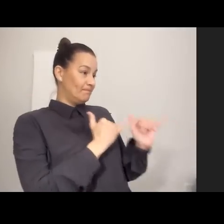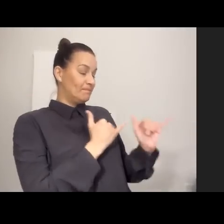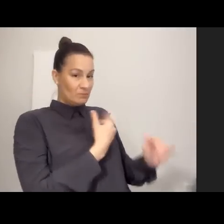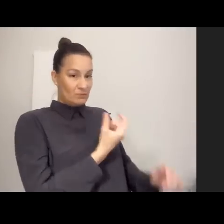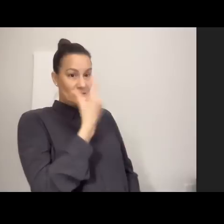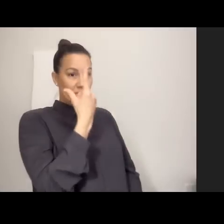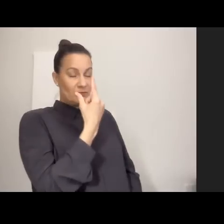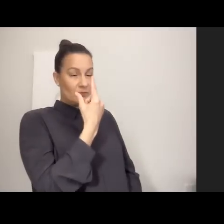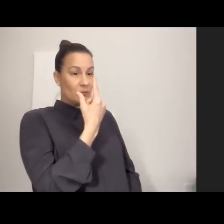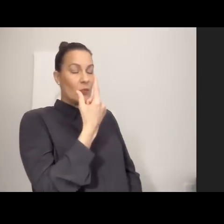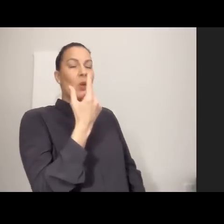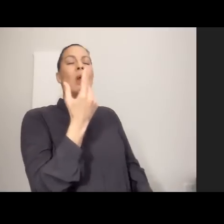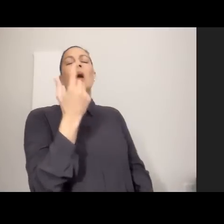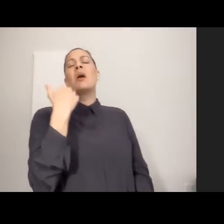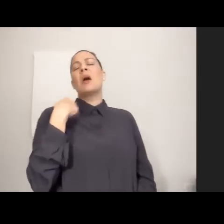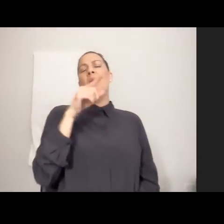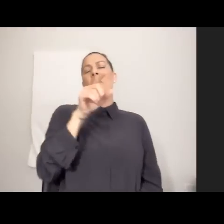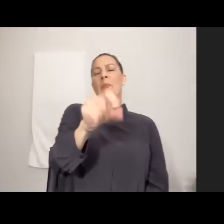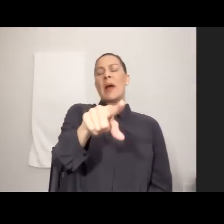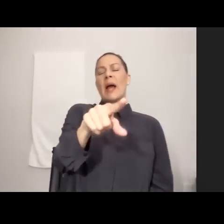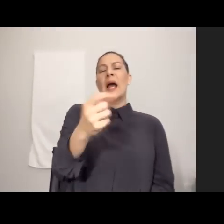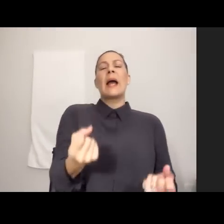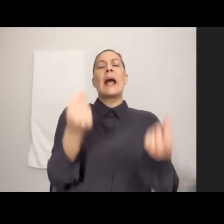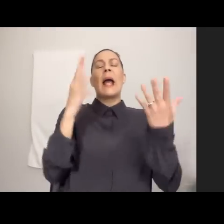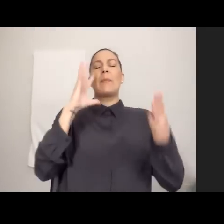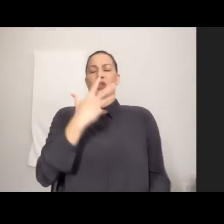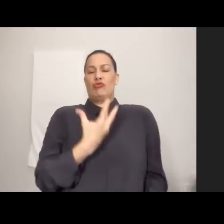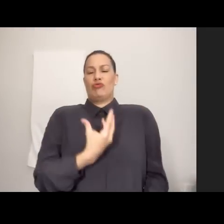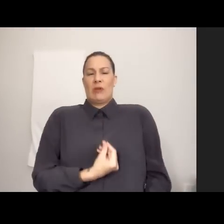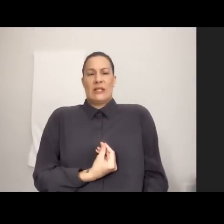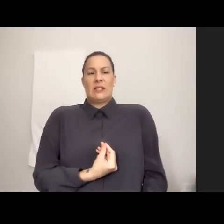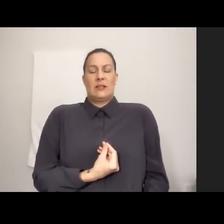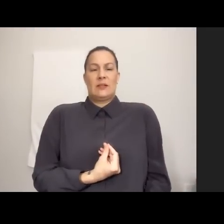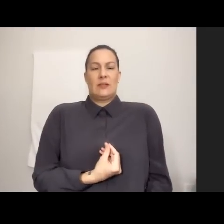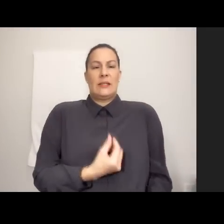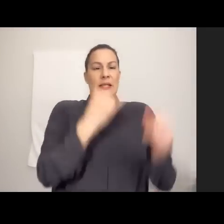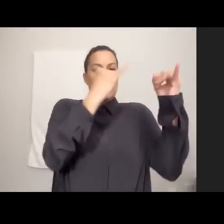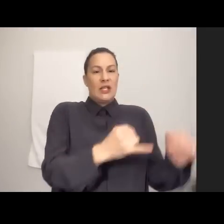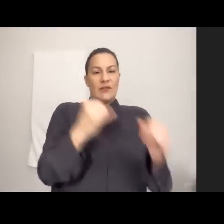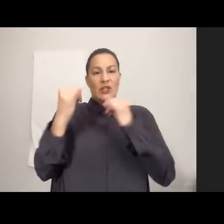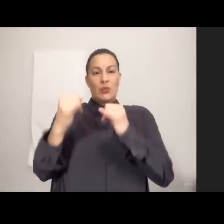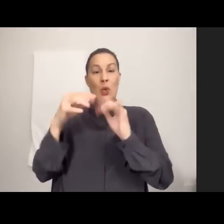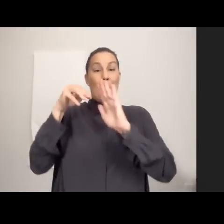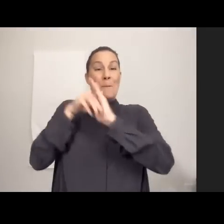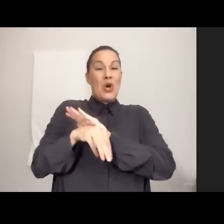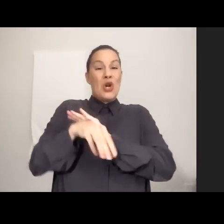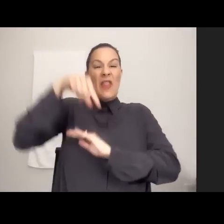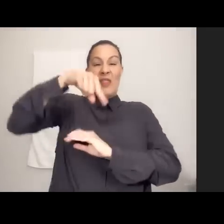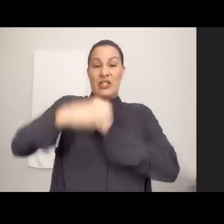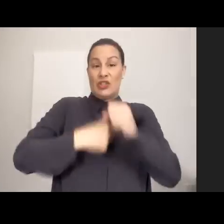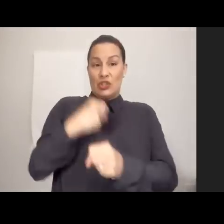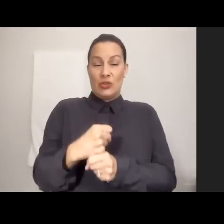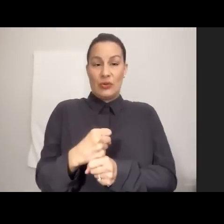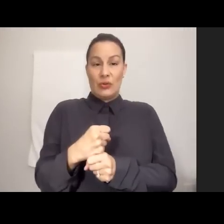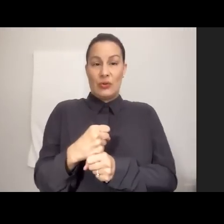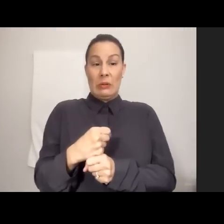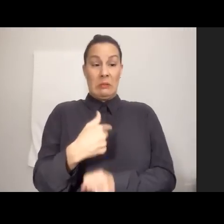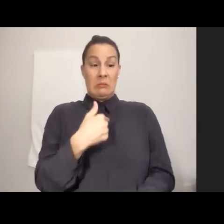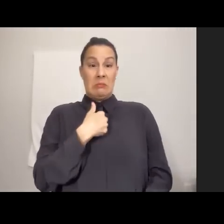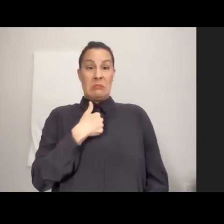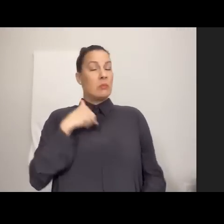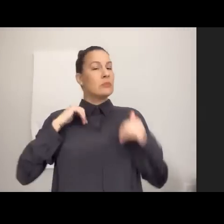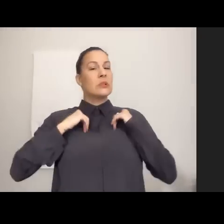many trans identified individuals was murdered this year alone? I'm personally tired.